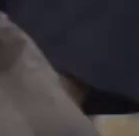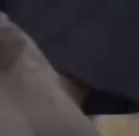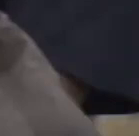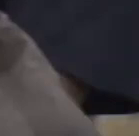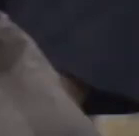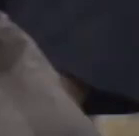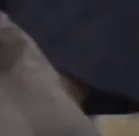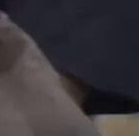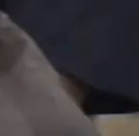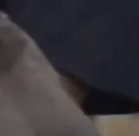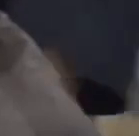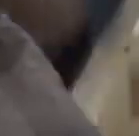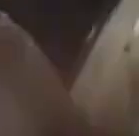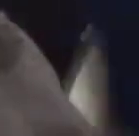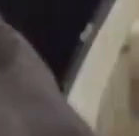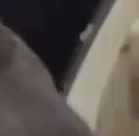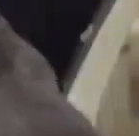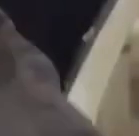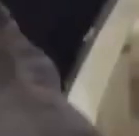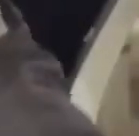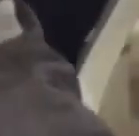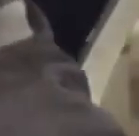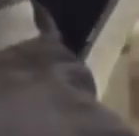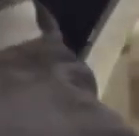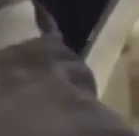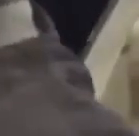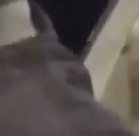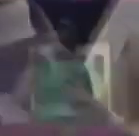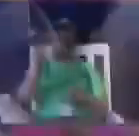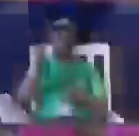How many people will testify tonight?